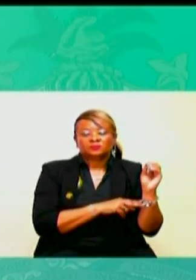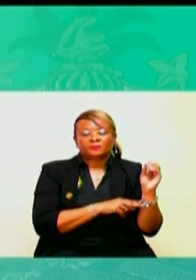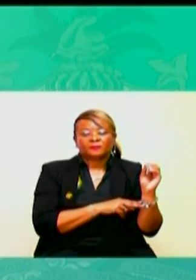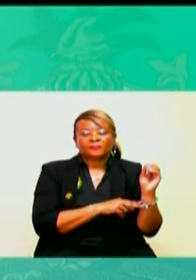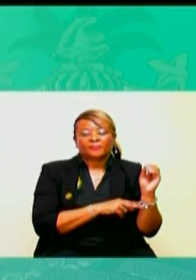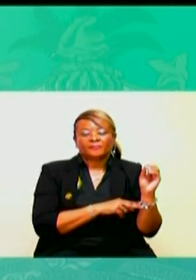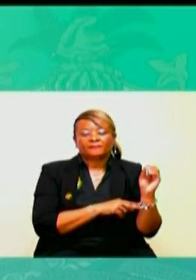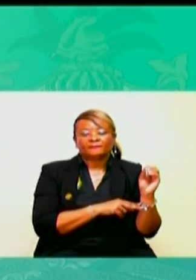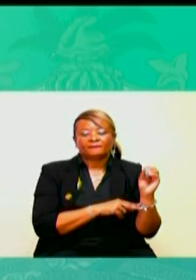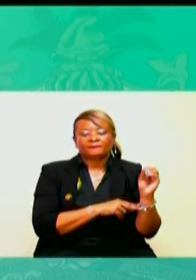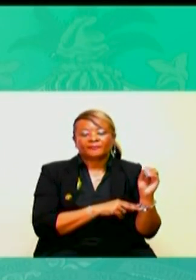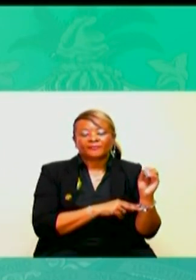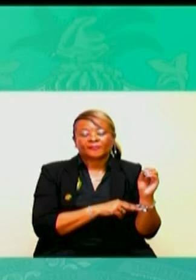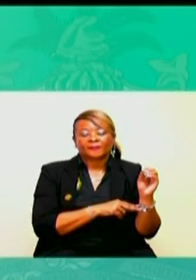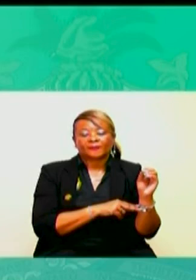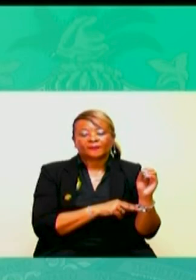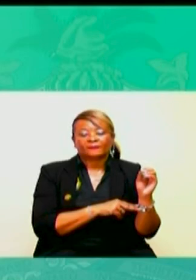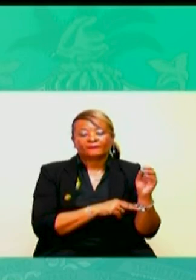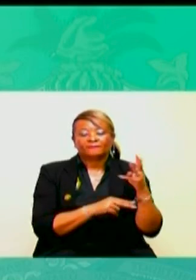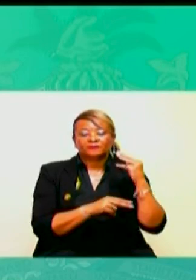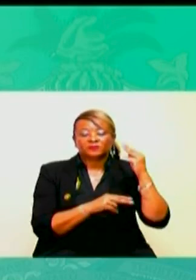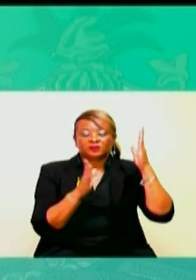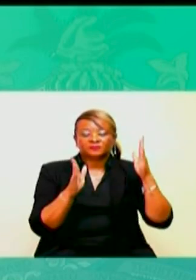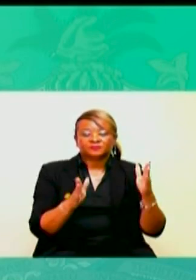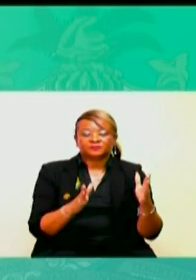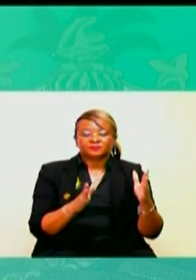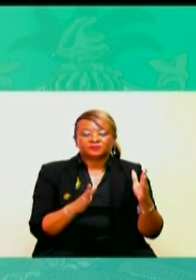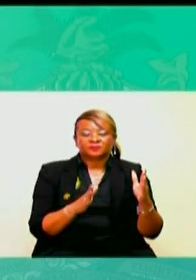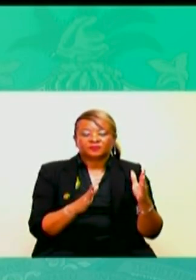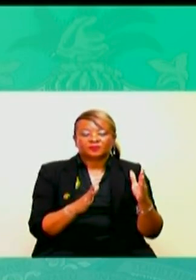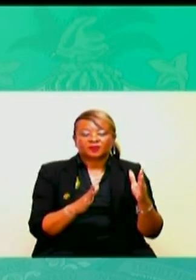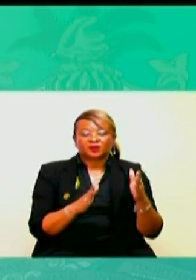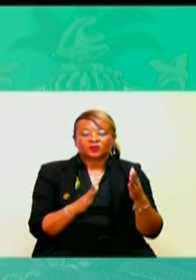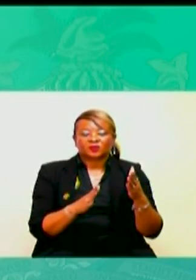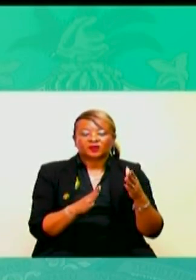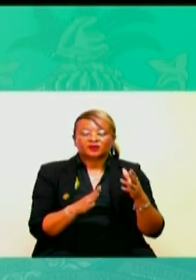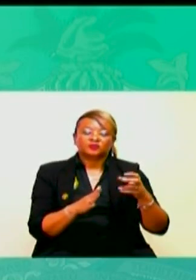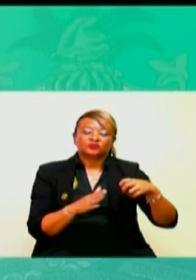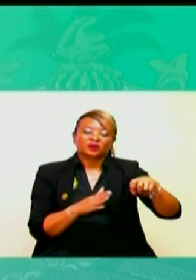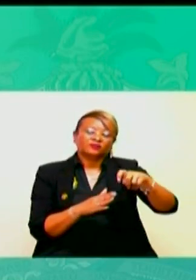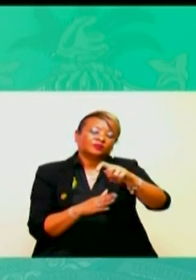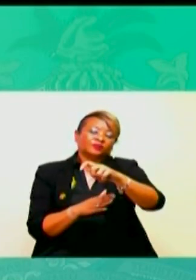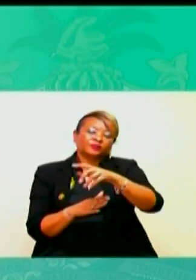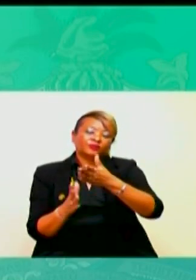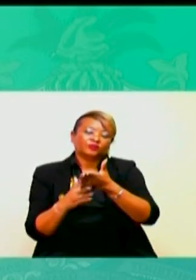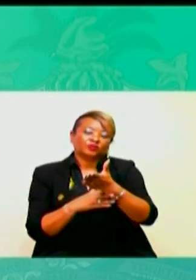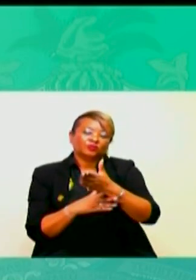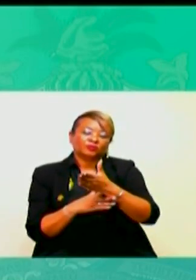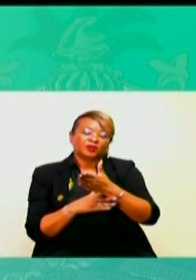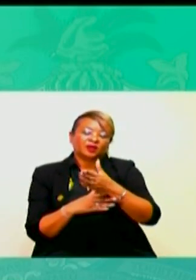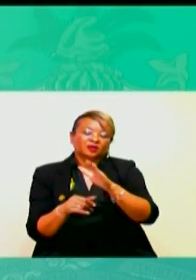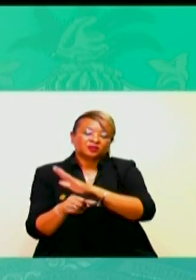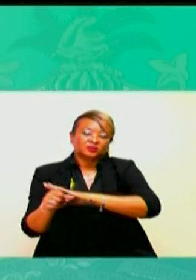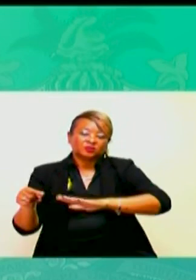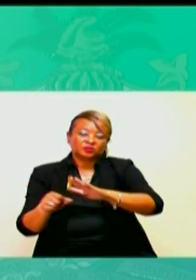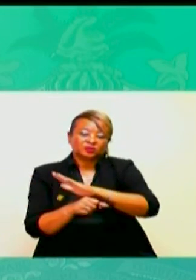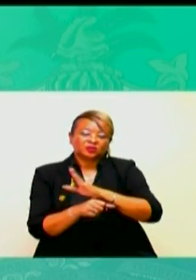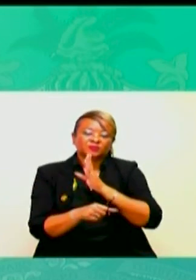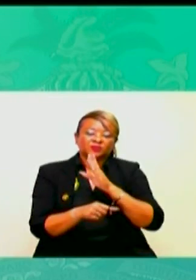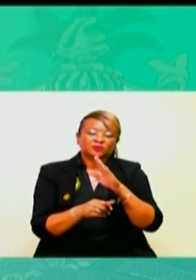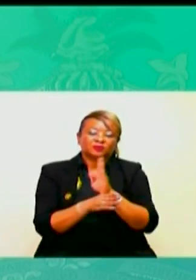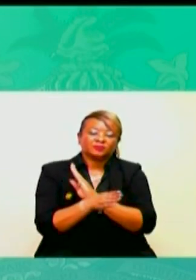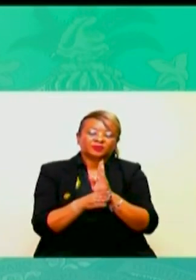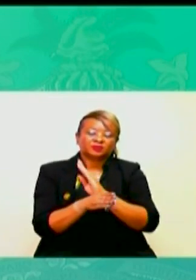Madam Speaker, as I traversed through my constituency, I had the opportunity to speak with a businessman, Mr.